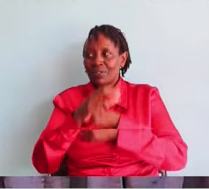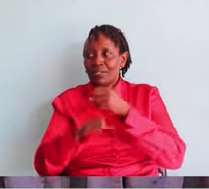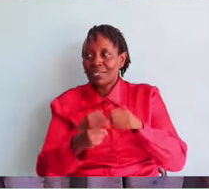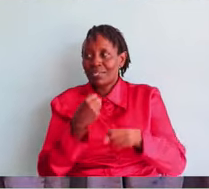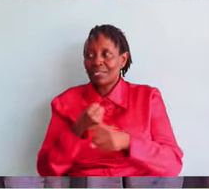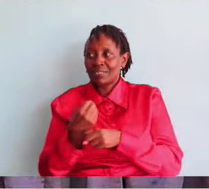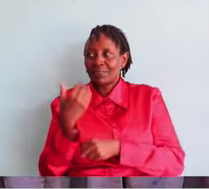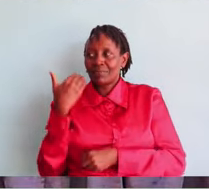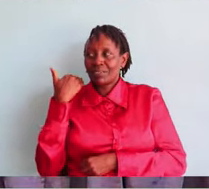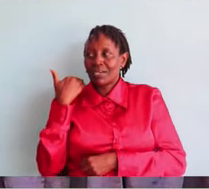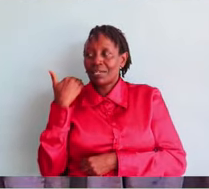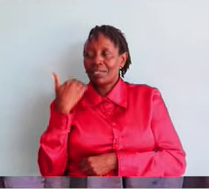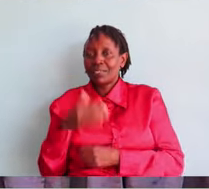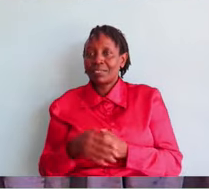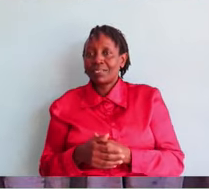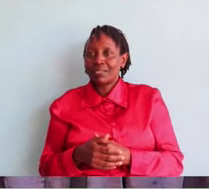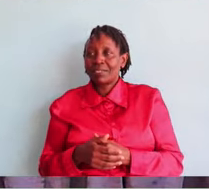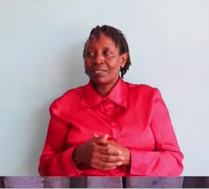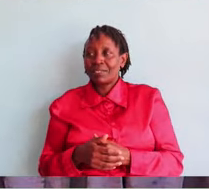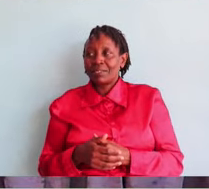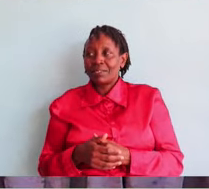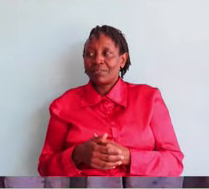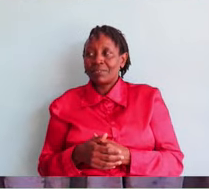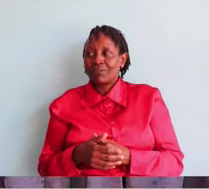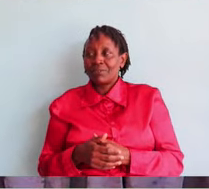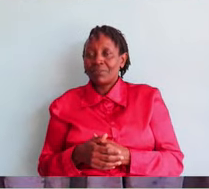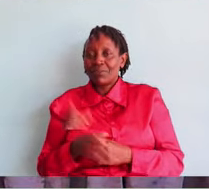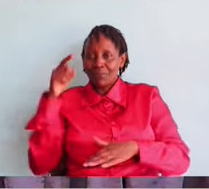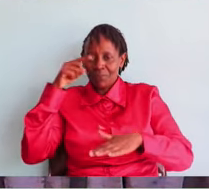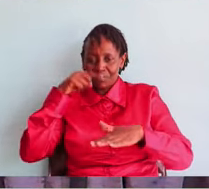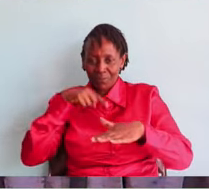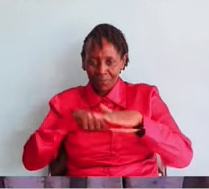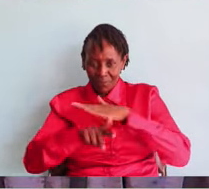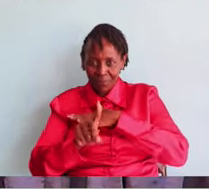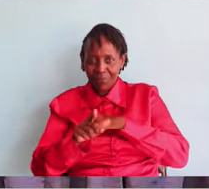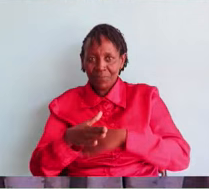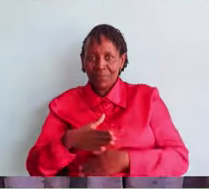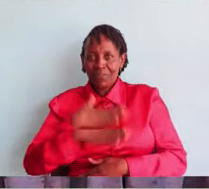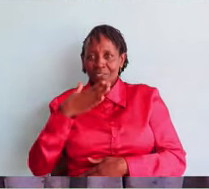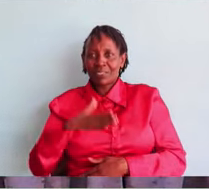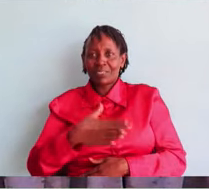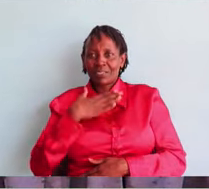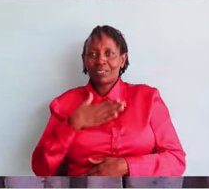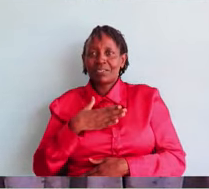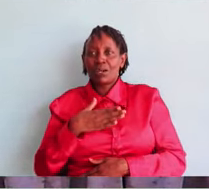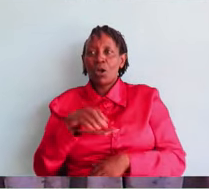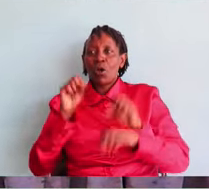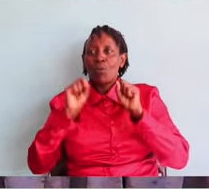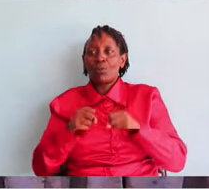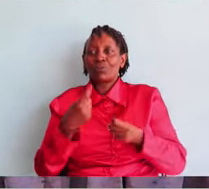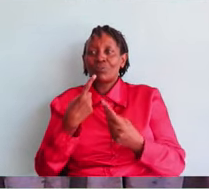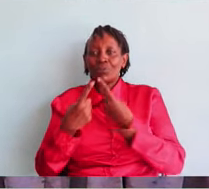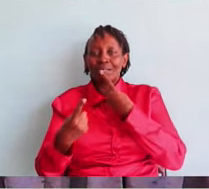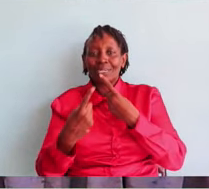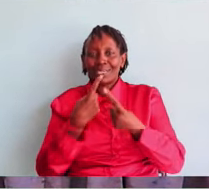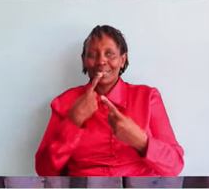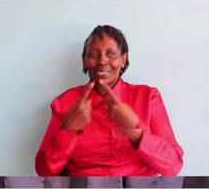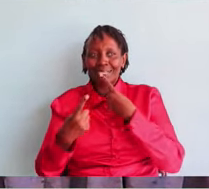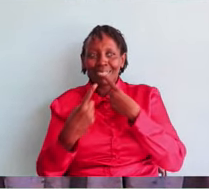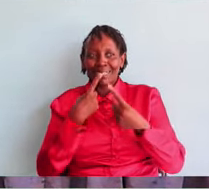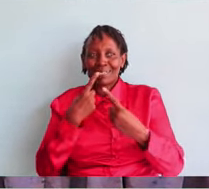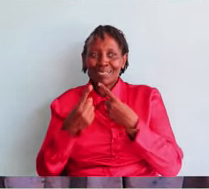So from time to time, I would go to visit her at the halls of residence. And I can tell you that I